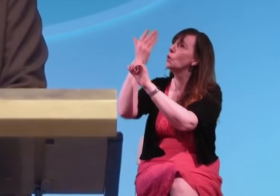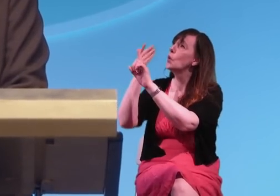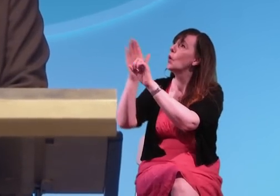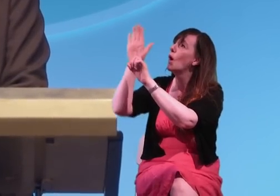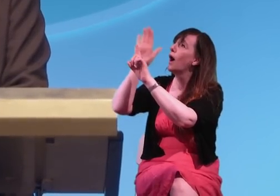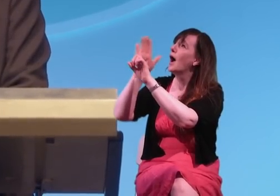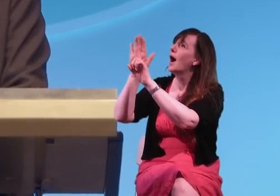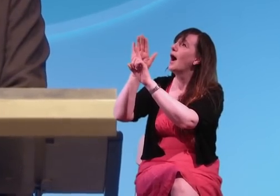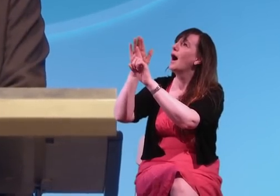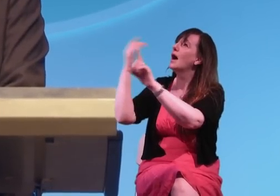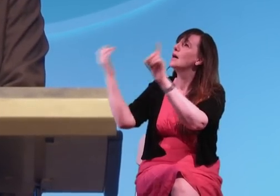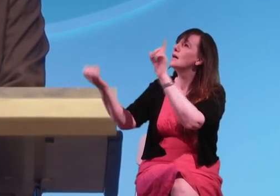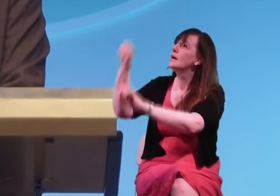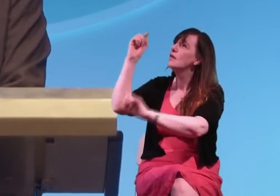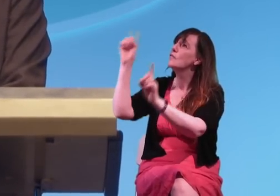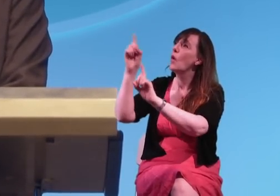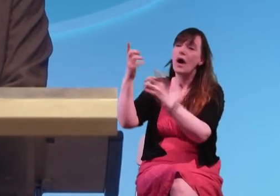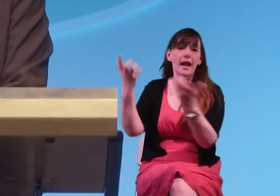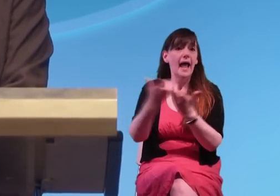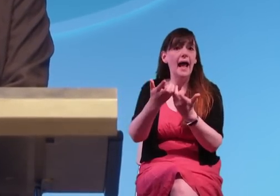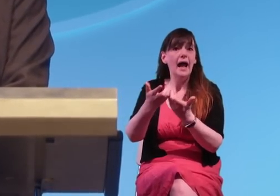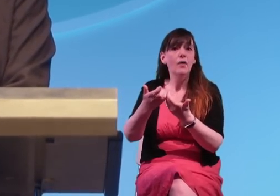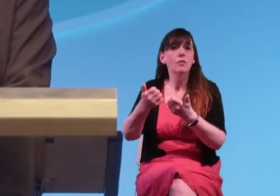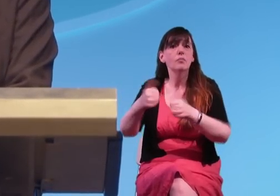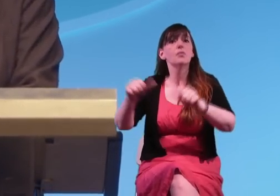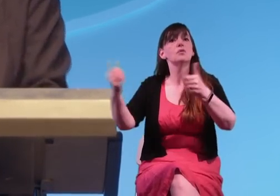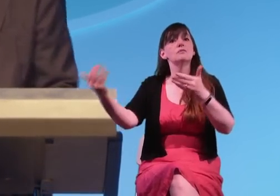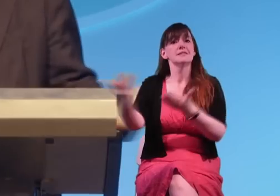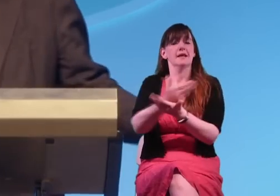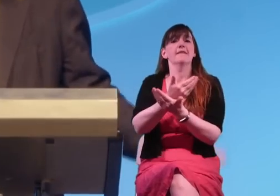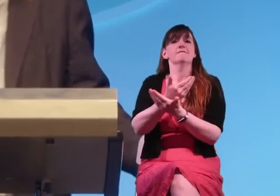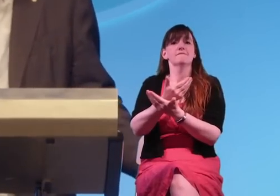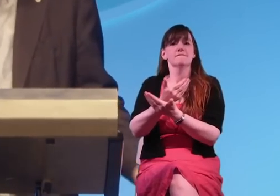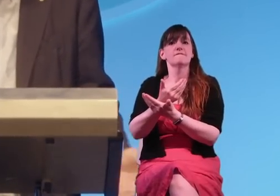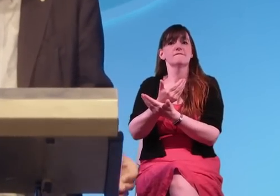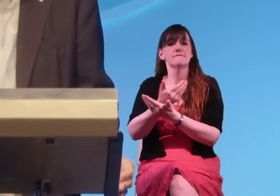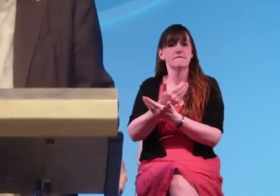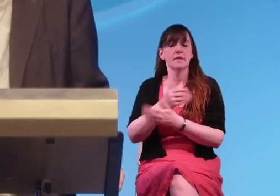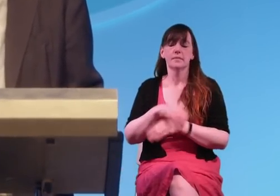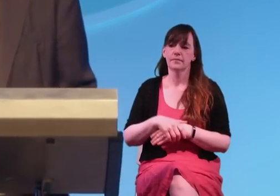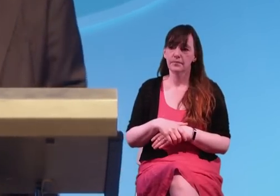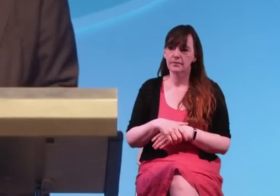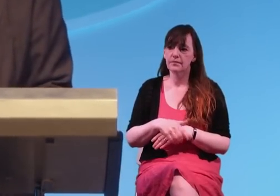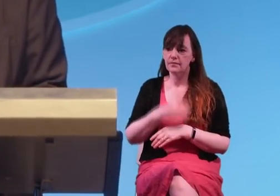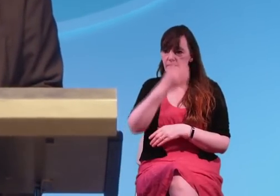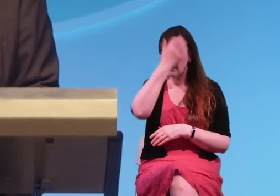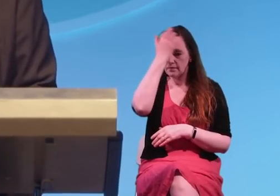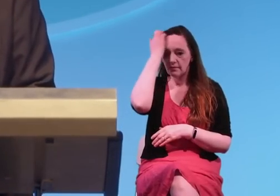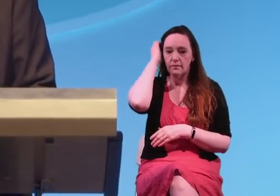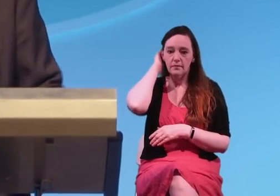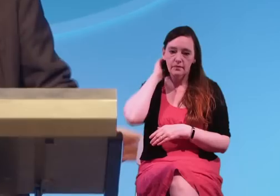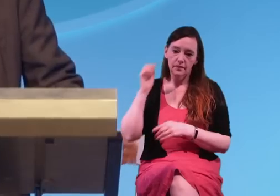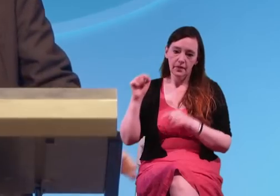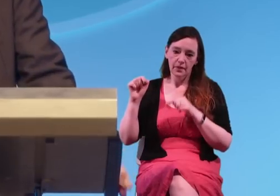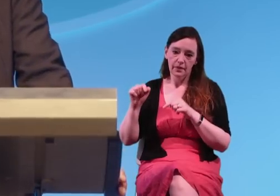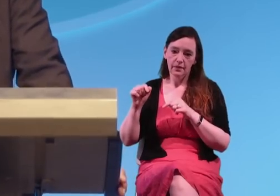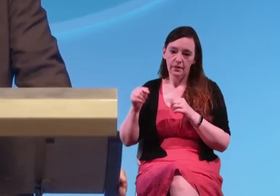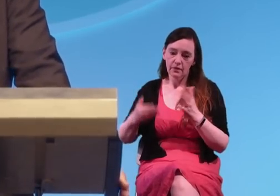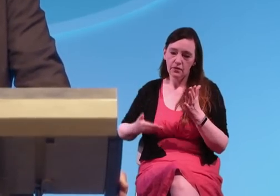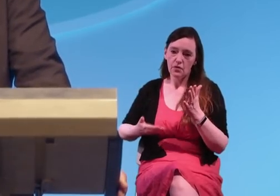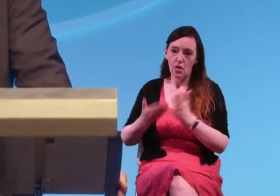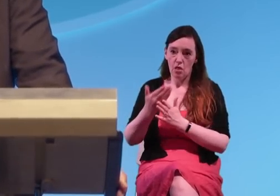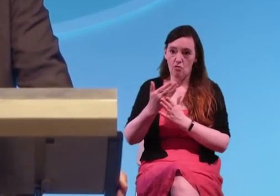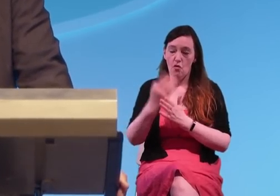do in order to be saved. And again, he comes to it, and this is one of the themes that runs through these whole